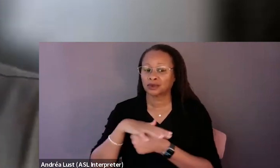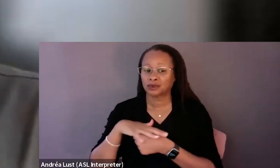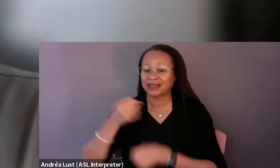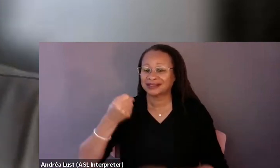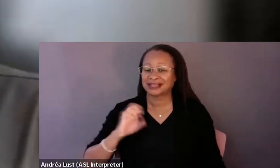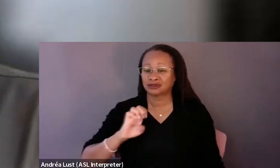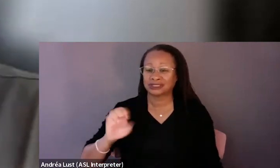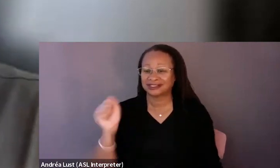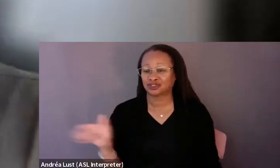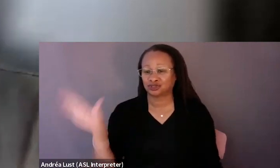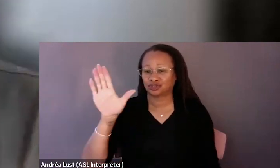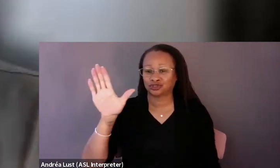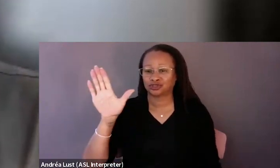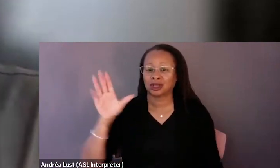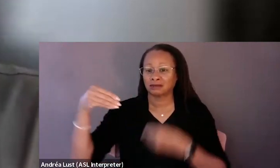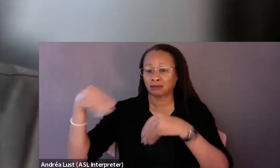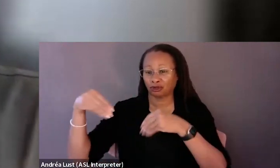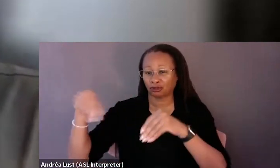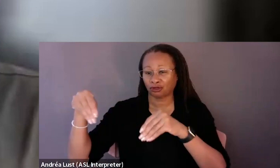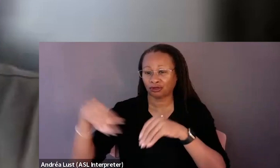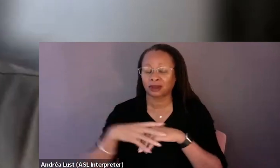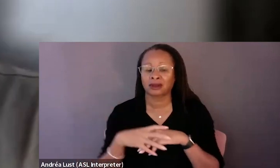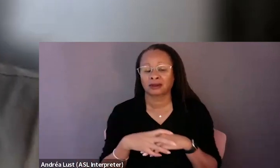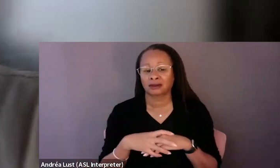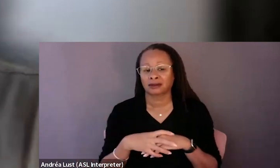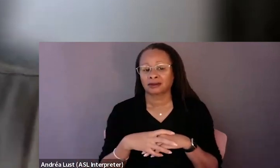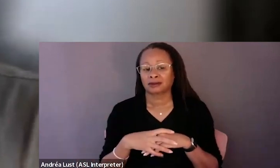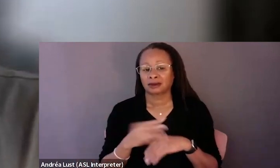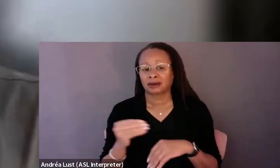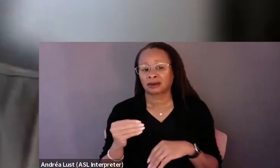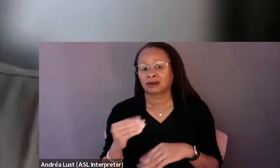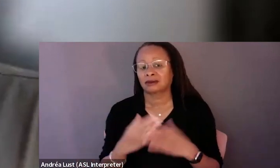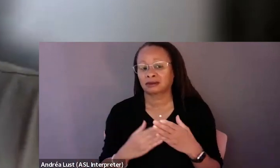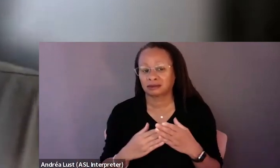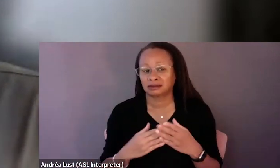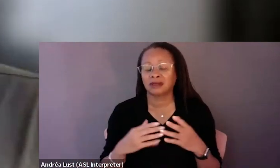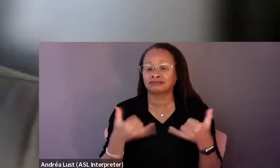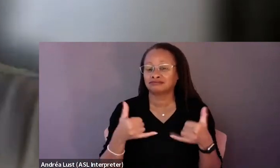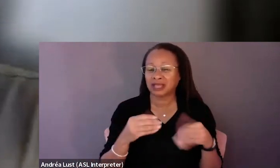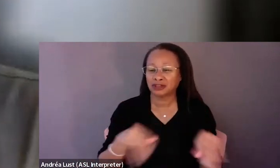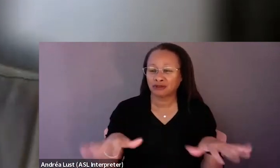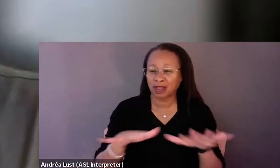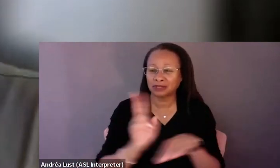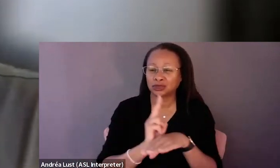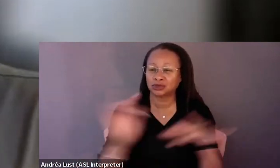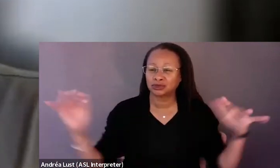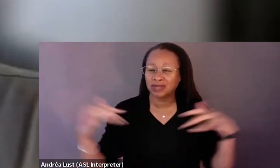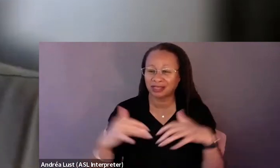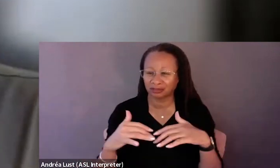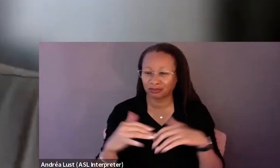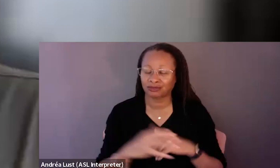Southeast Asia market, and some playground they used to gather. So